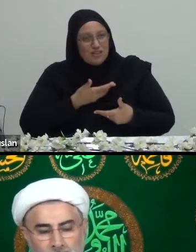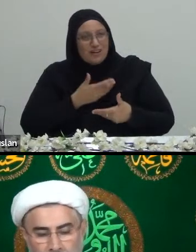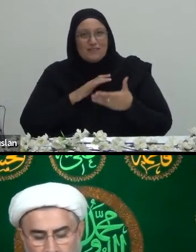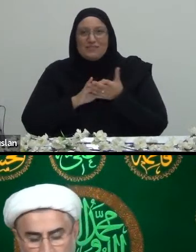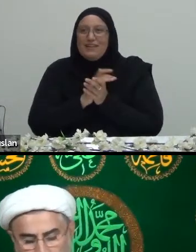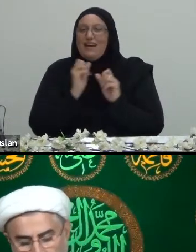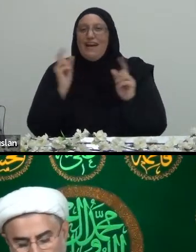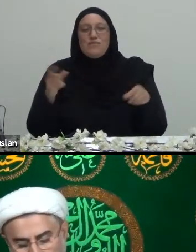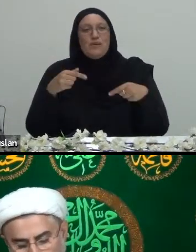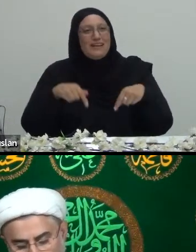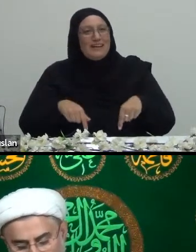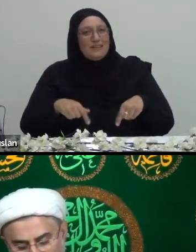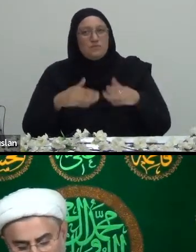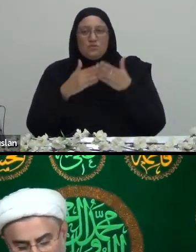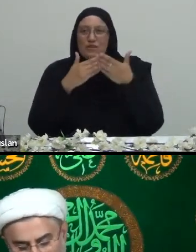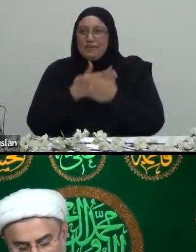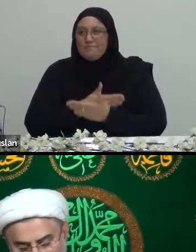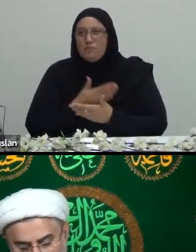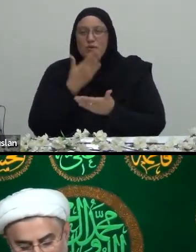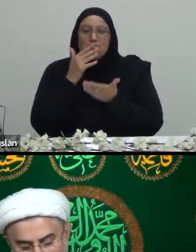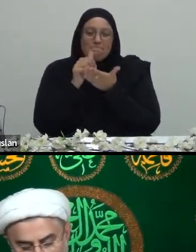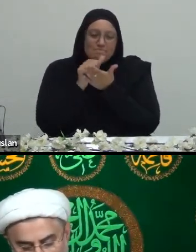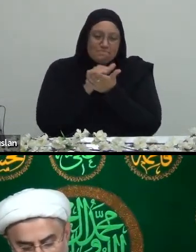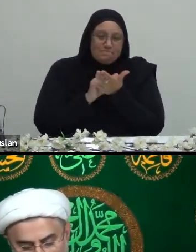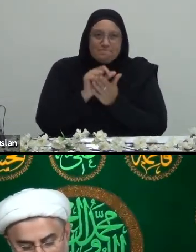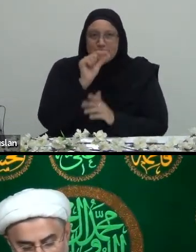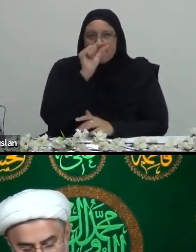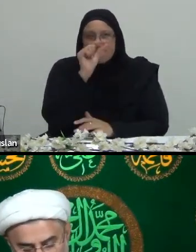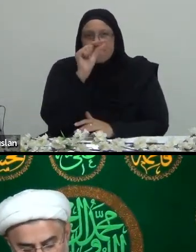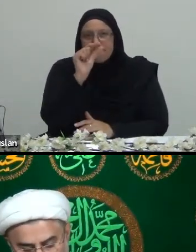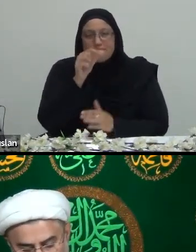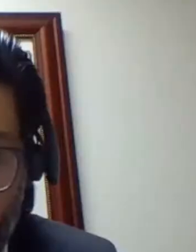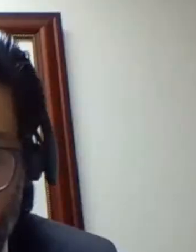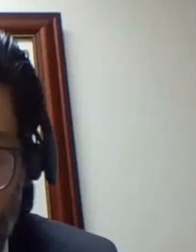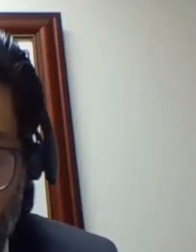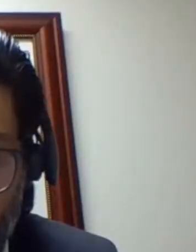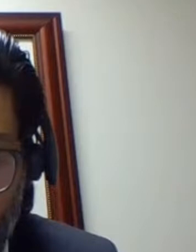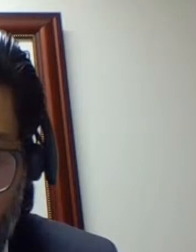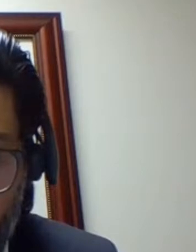evening. We apologize for the slight delay in getting started. We had some